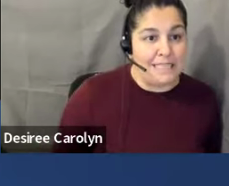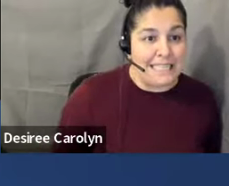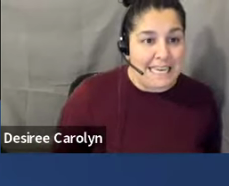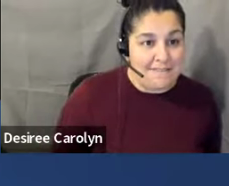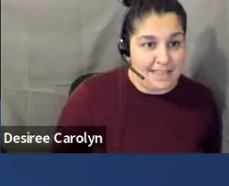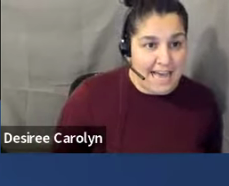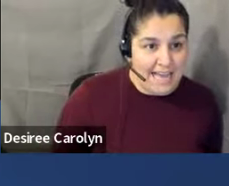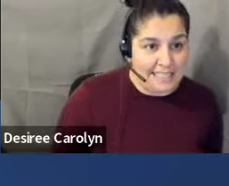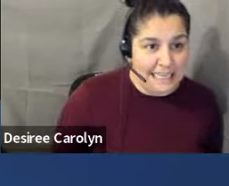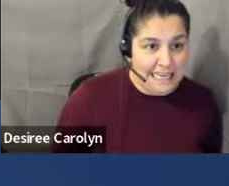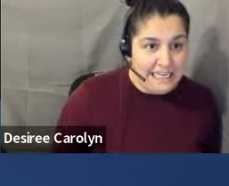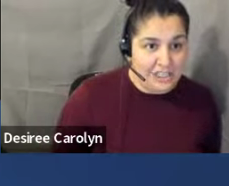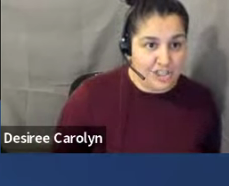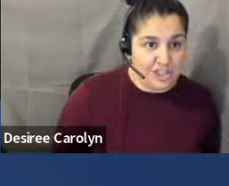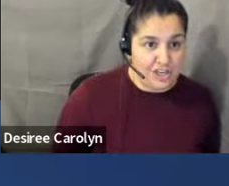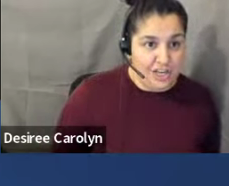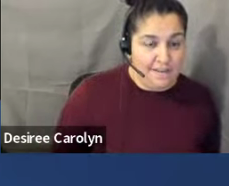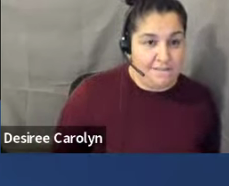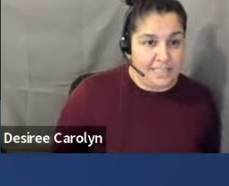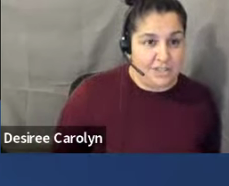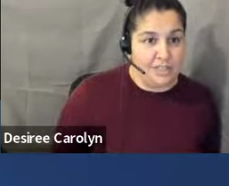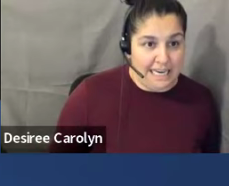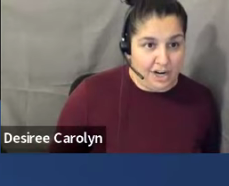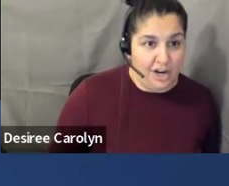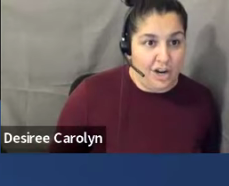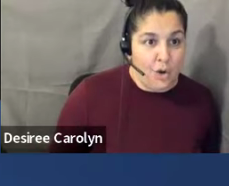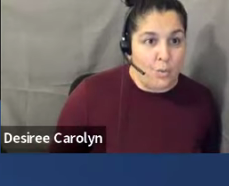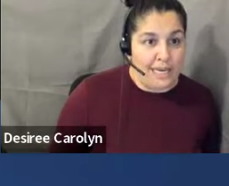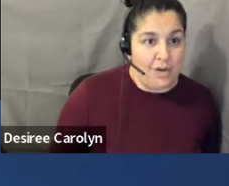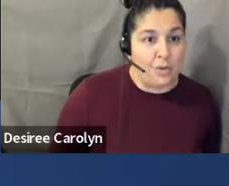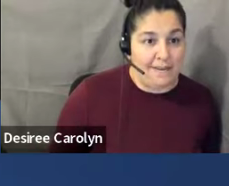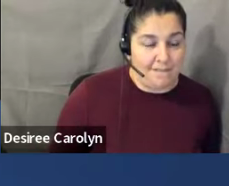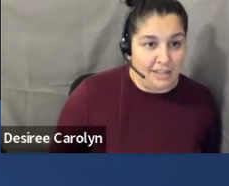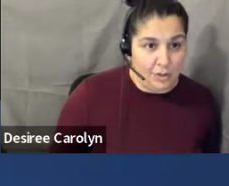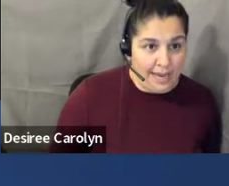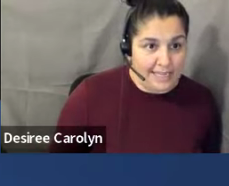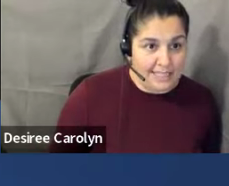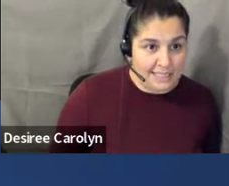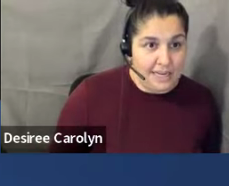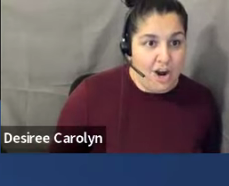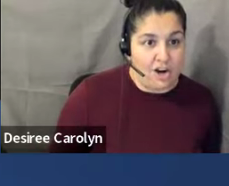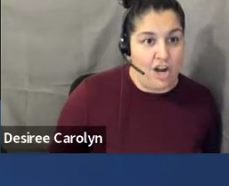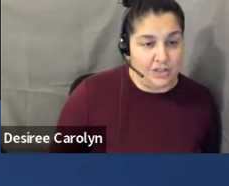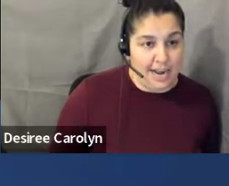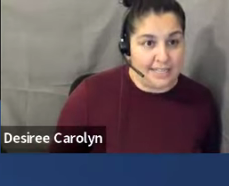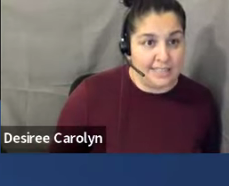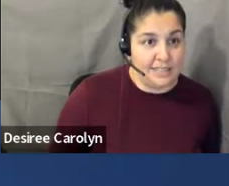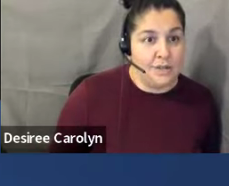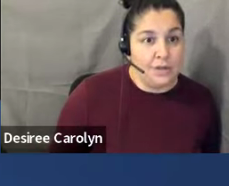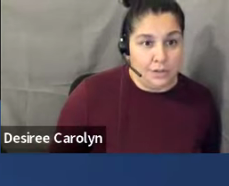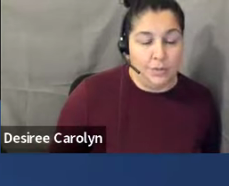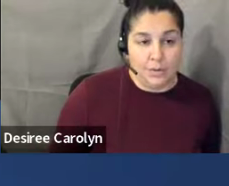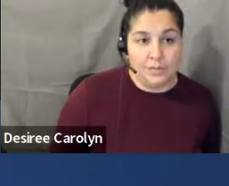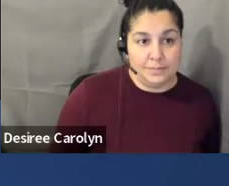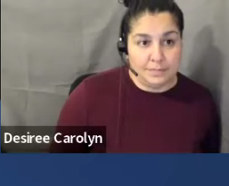I believe that each fiscal year we reevaluate our contracts.